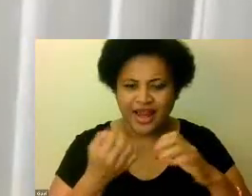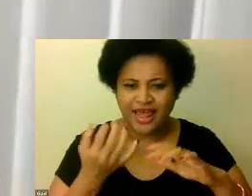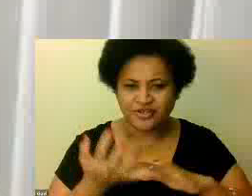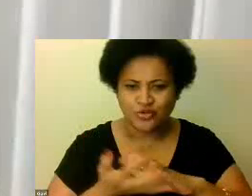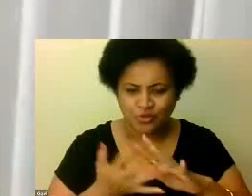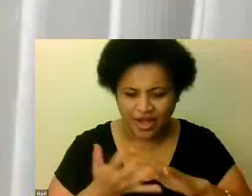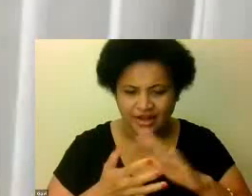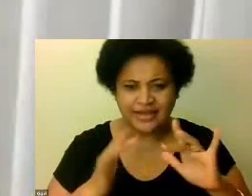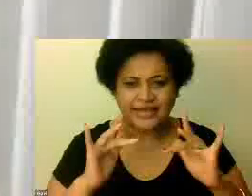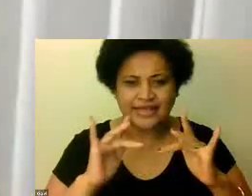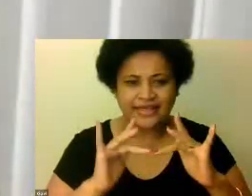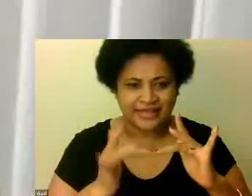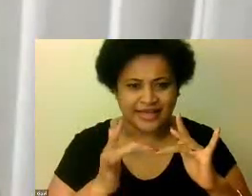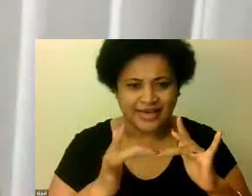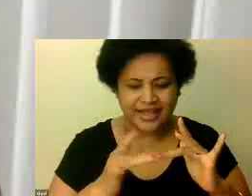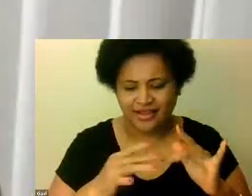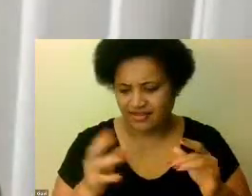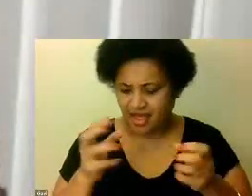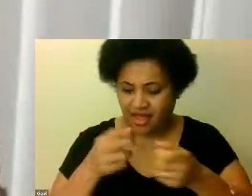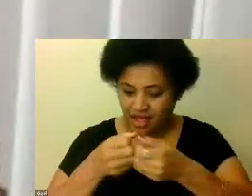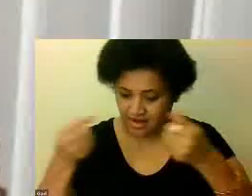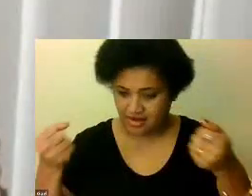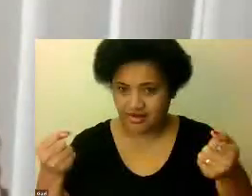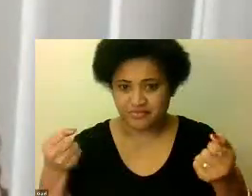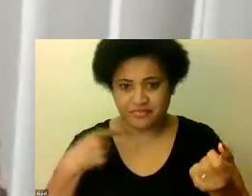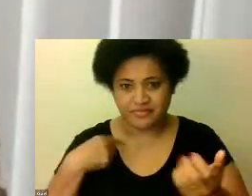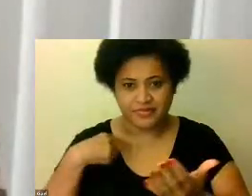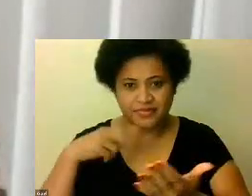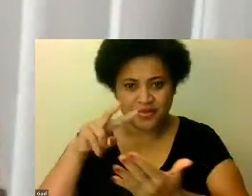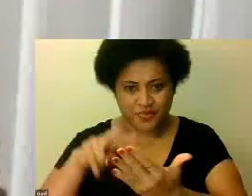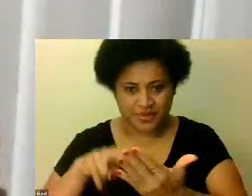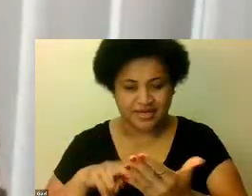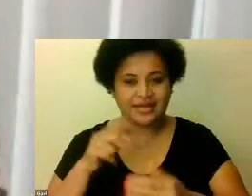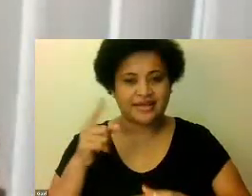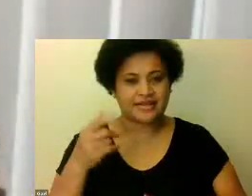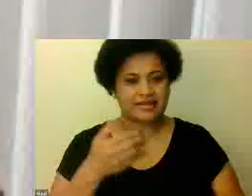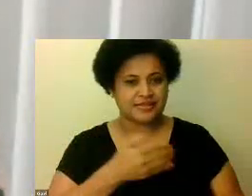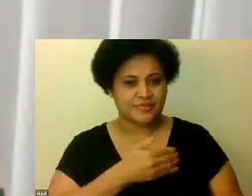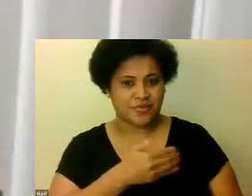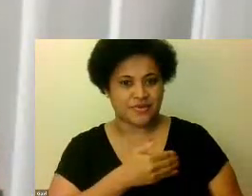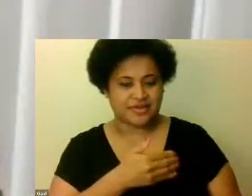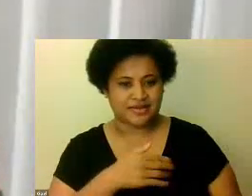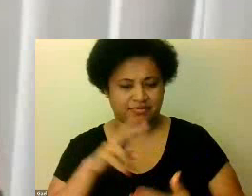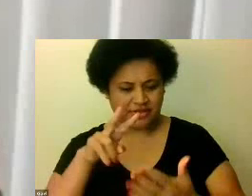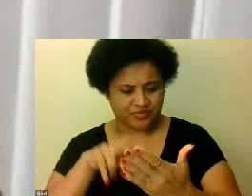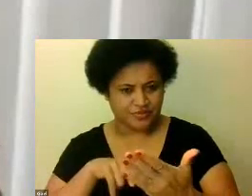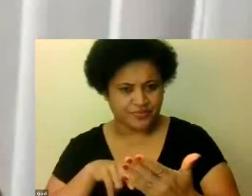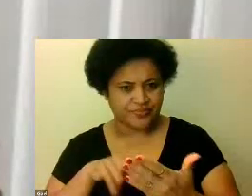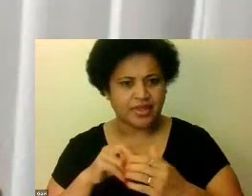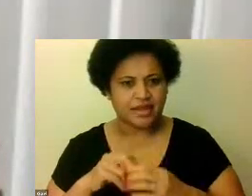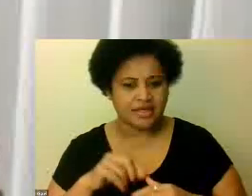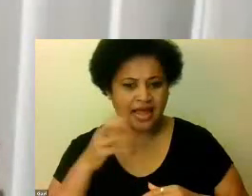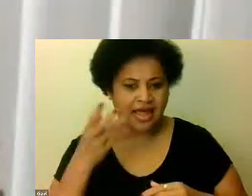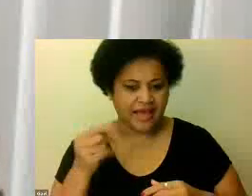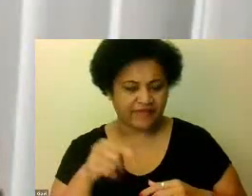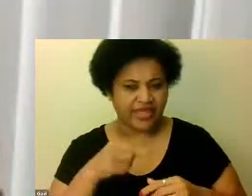was just sort of reading newspaper this morning, and this is one article that talks about